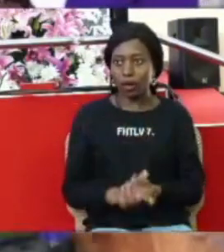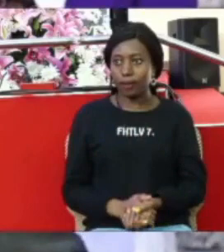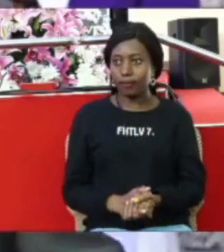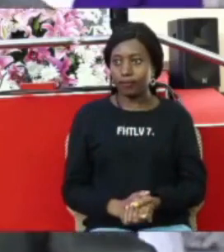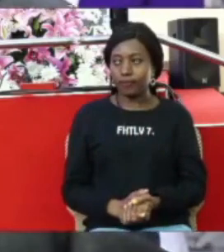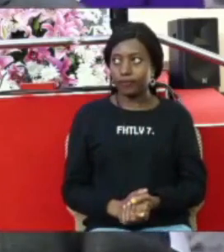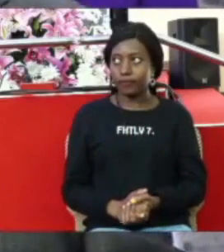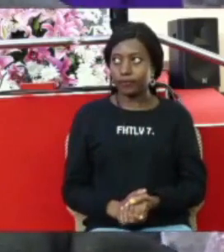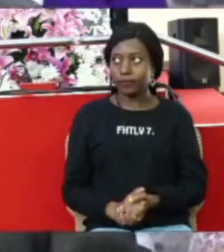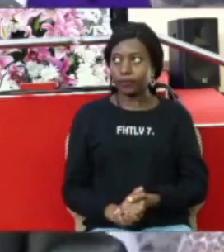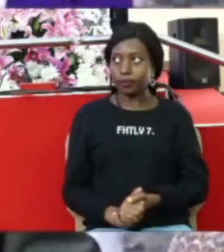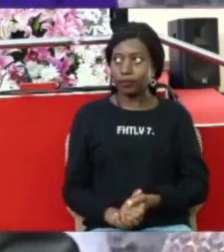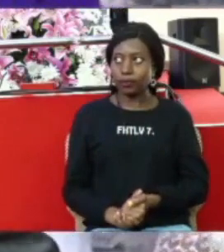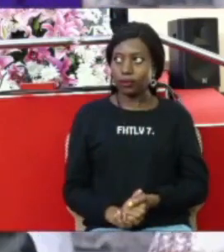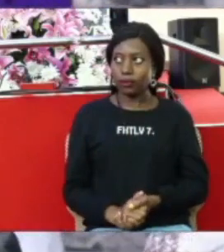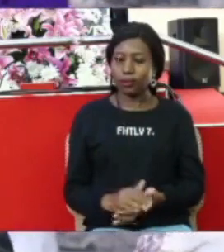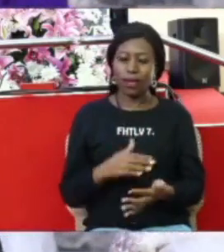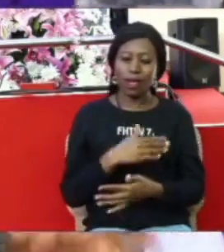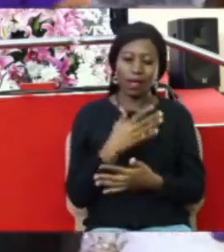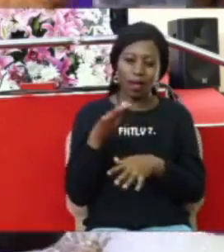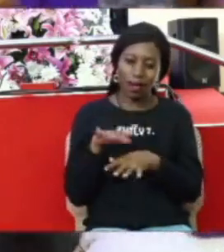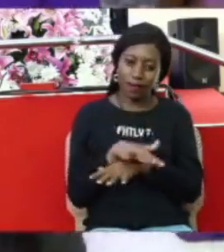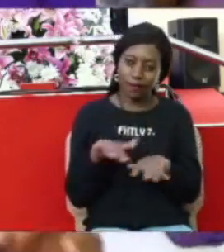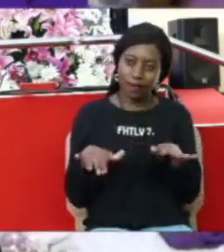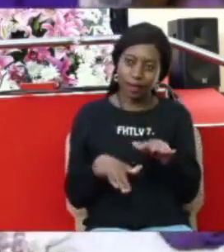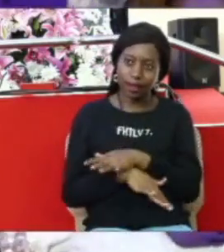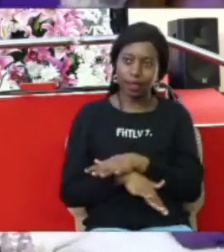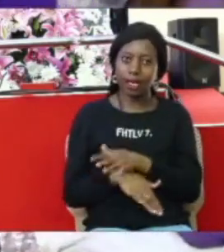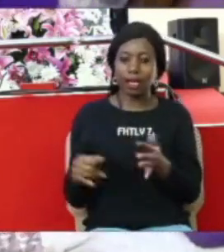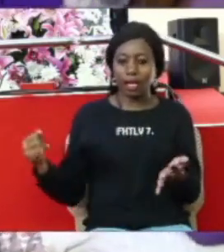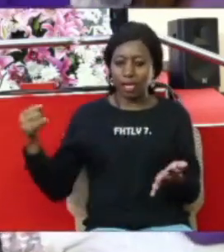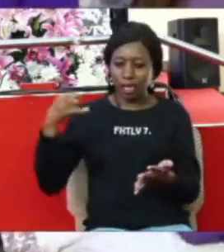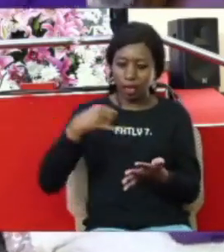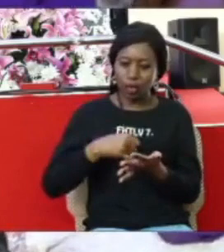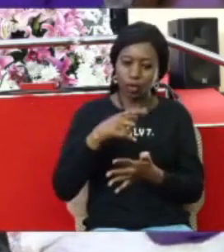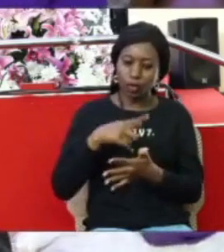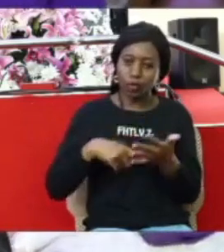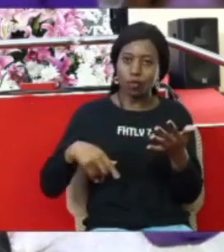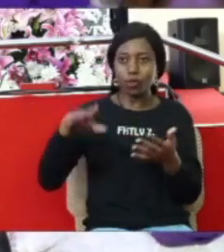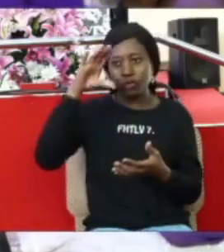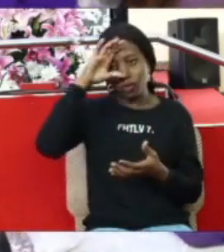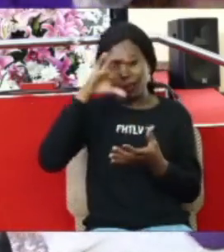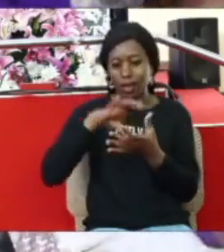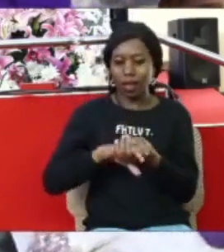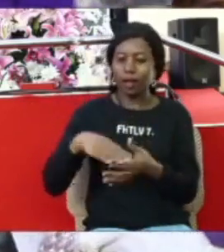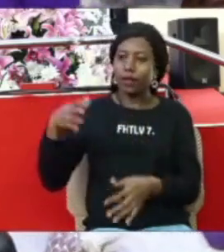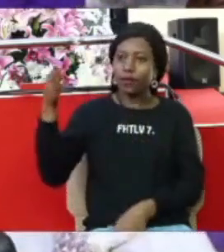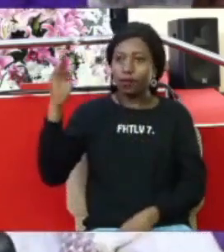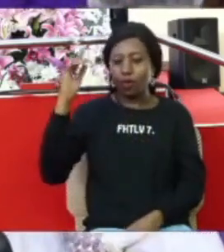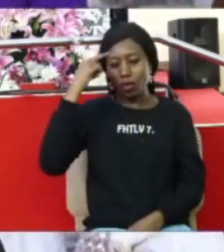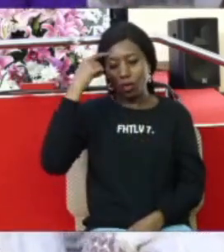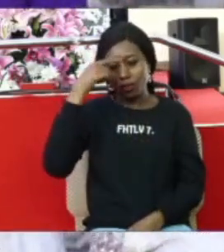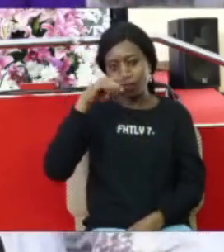believe. All things, including what you're believing God for. All things, including what